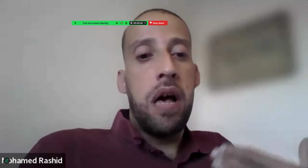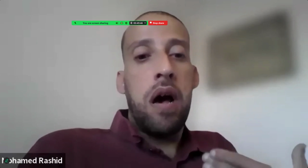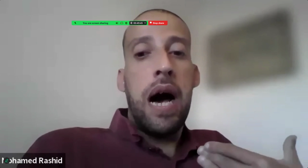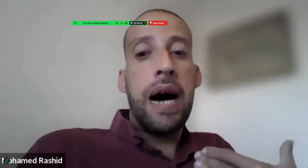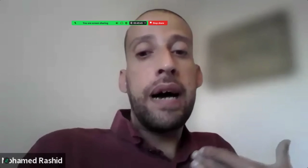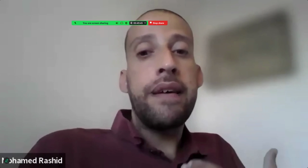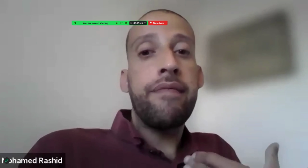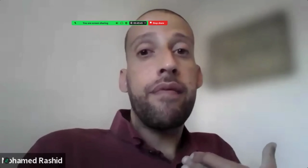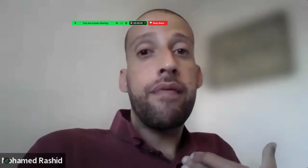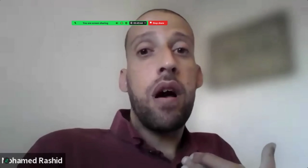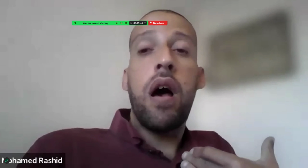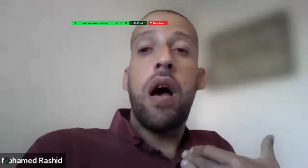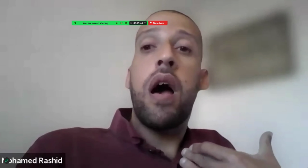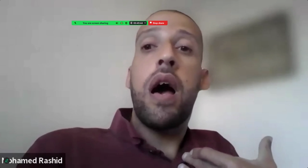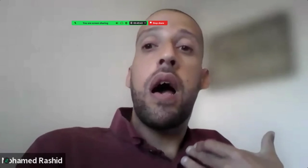but I